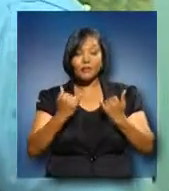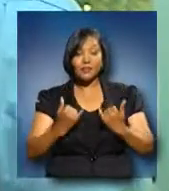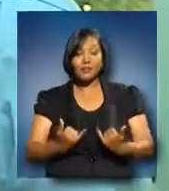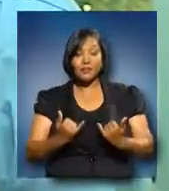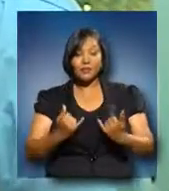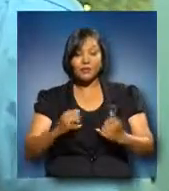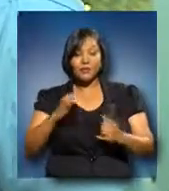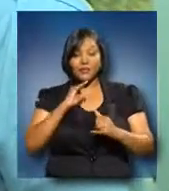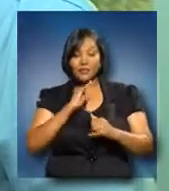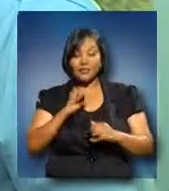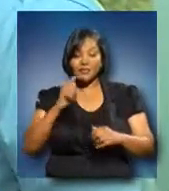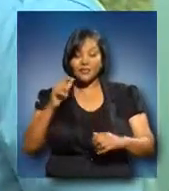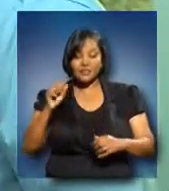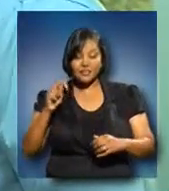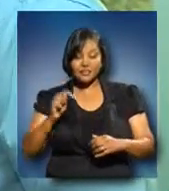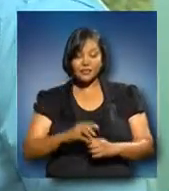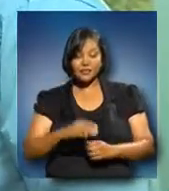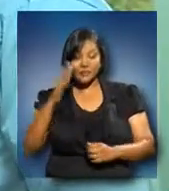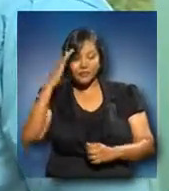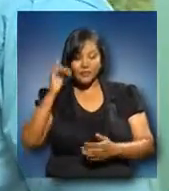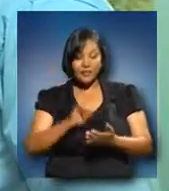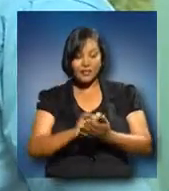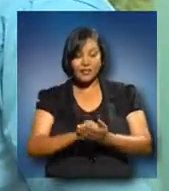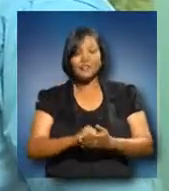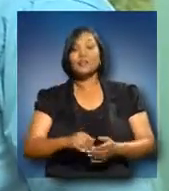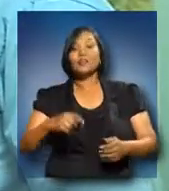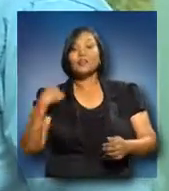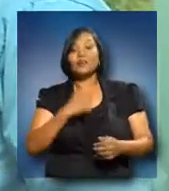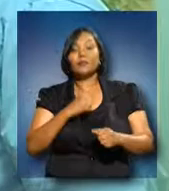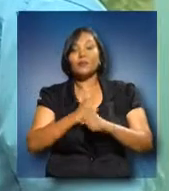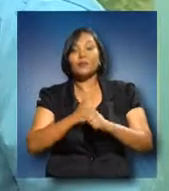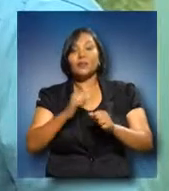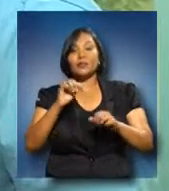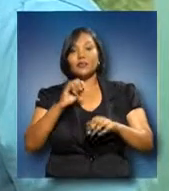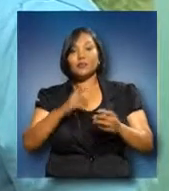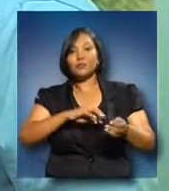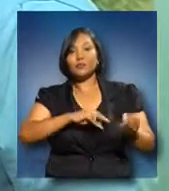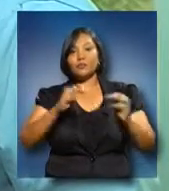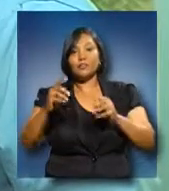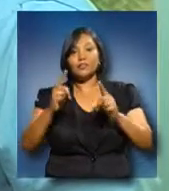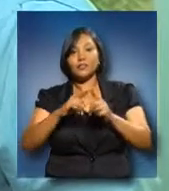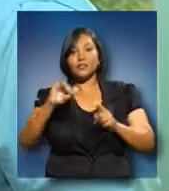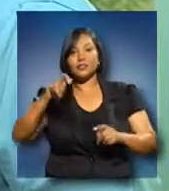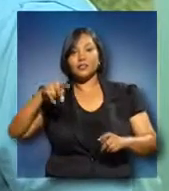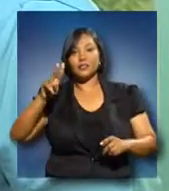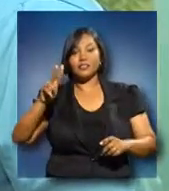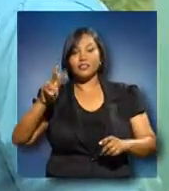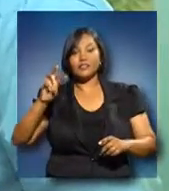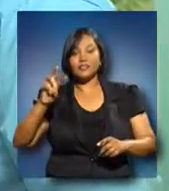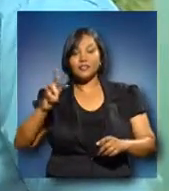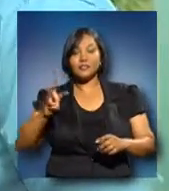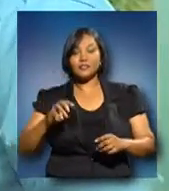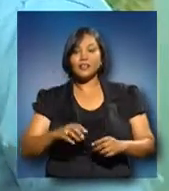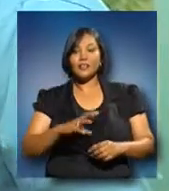IPv6, we have been doing some work on IPv6 for a while now. What you said